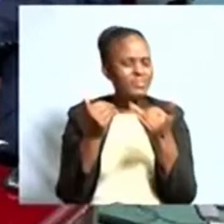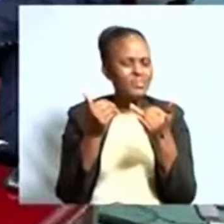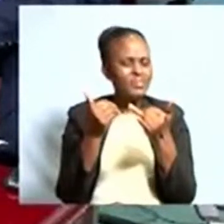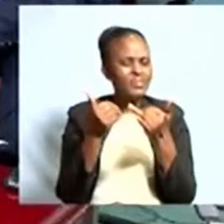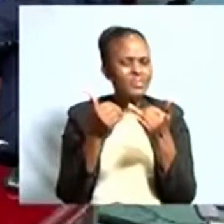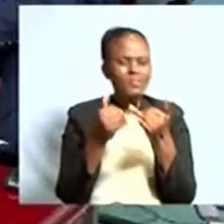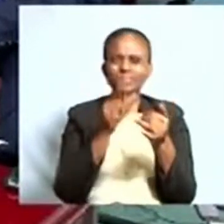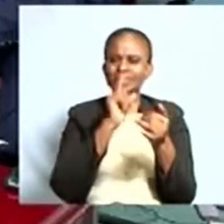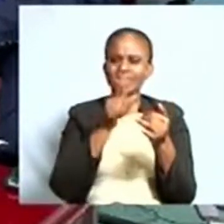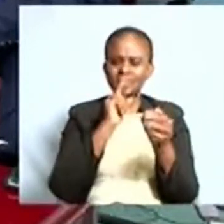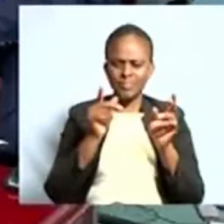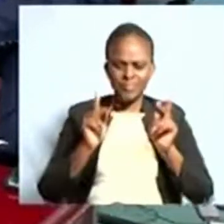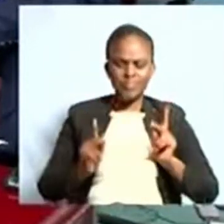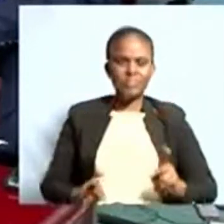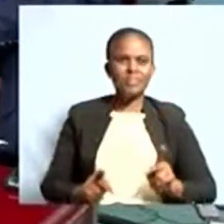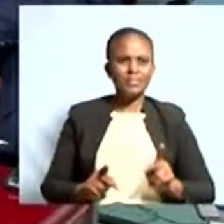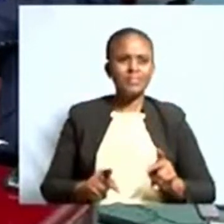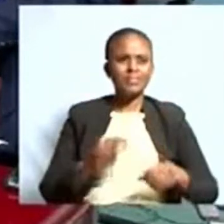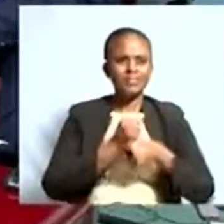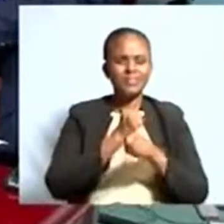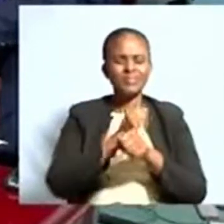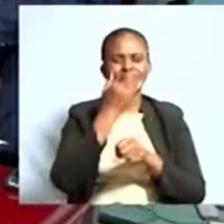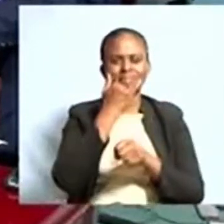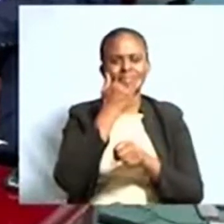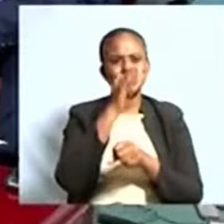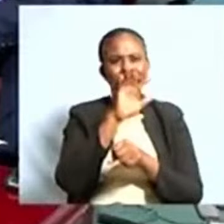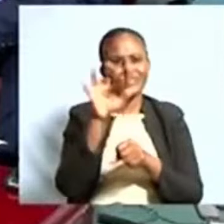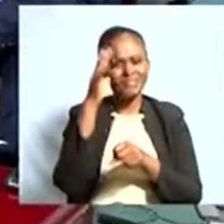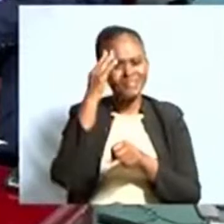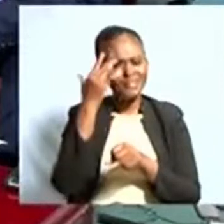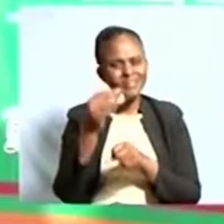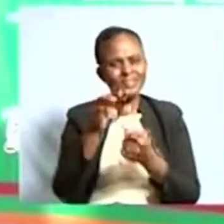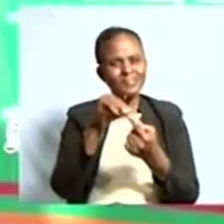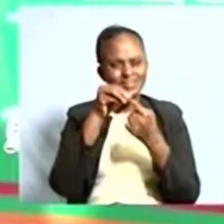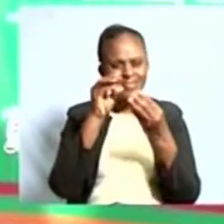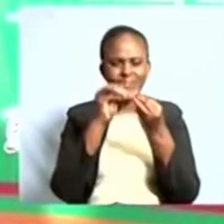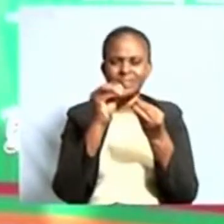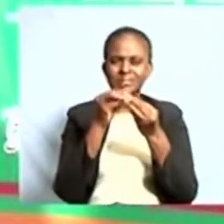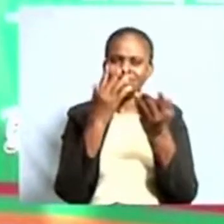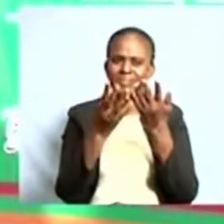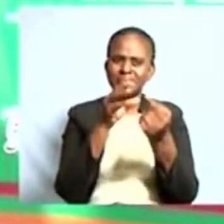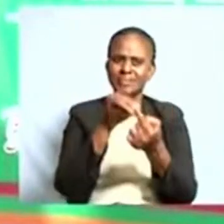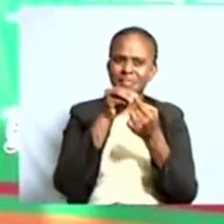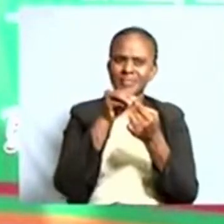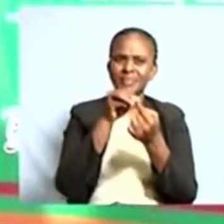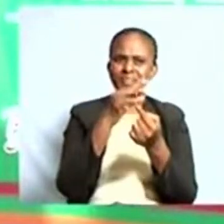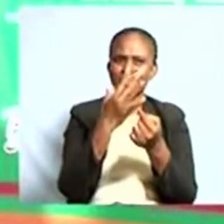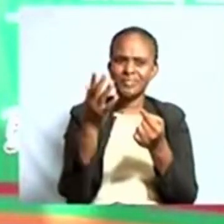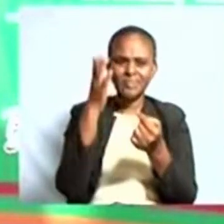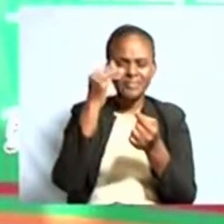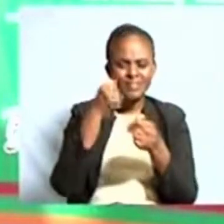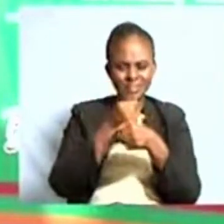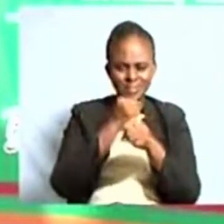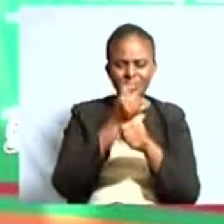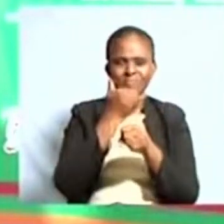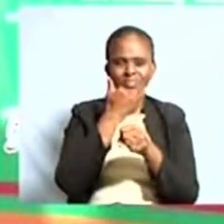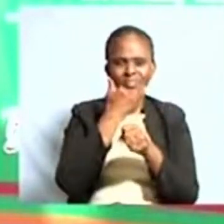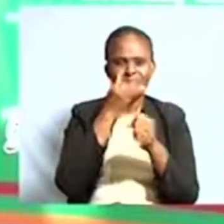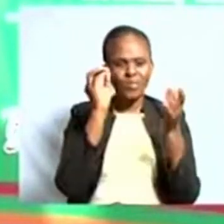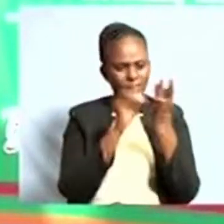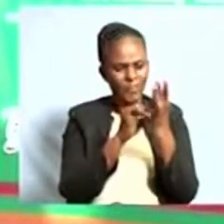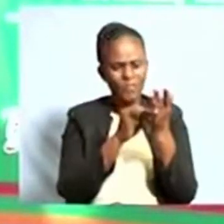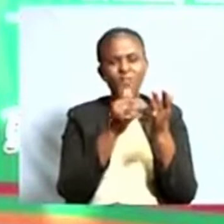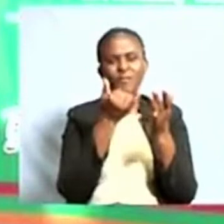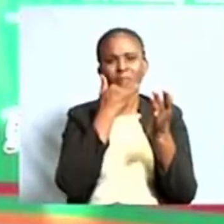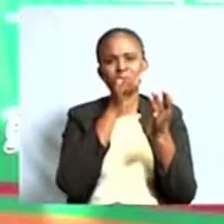a genuine person make wrong spellings? Especially when maybe the specifications of the product, they put wrong